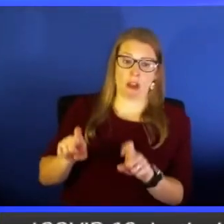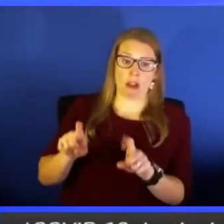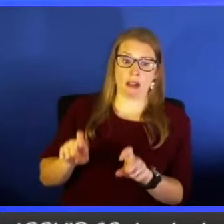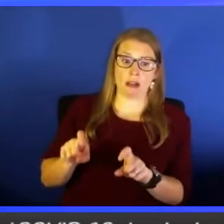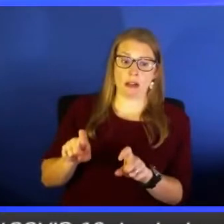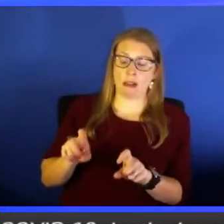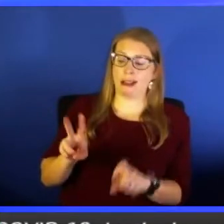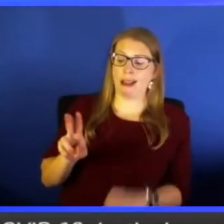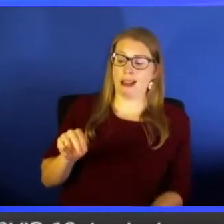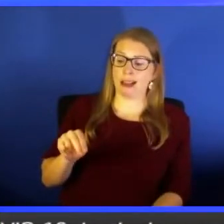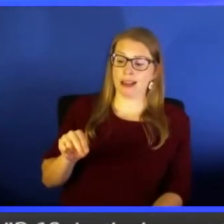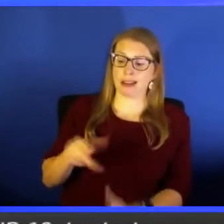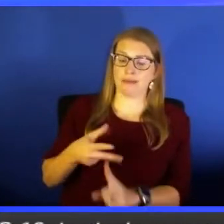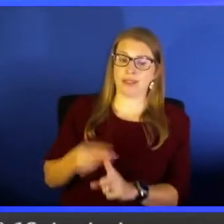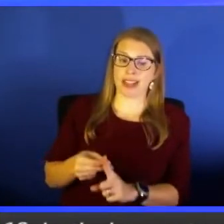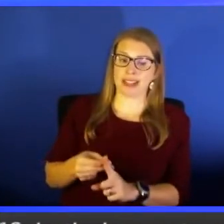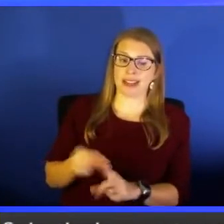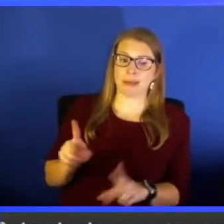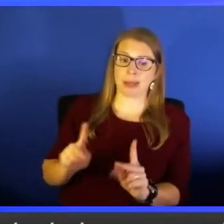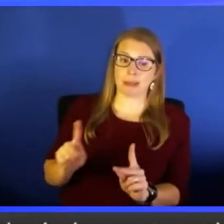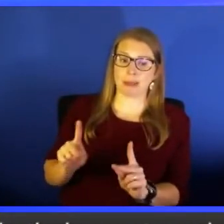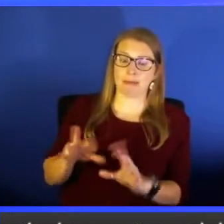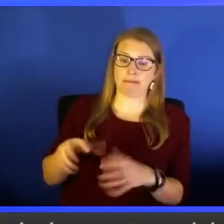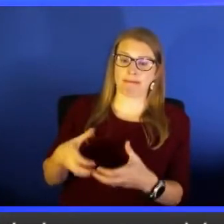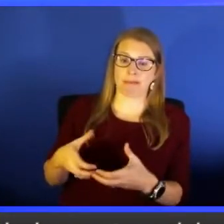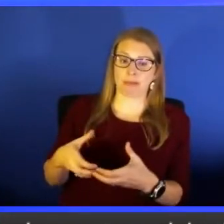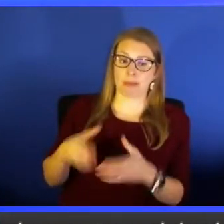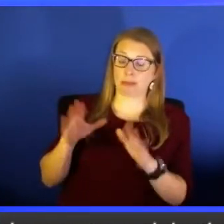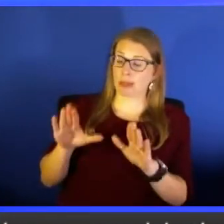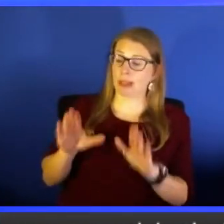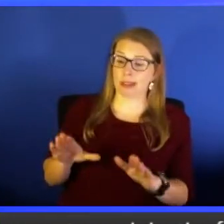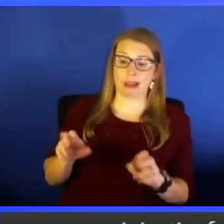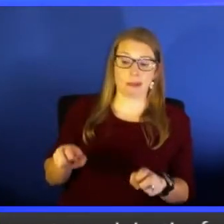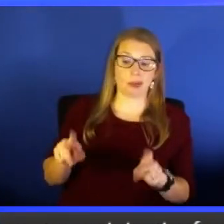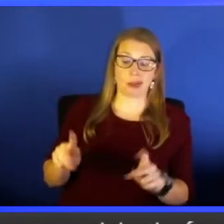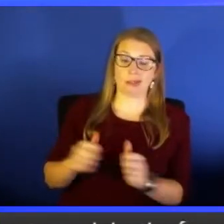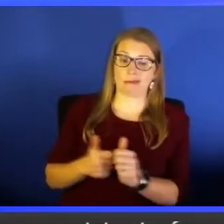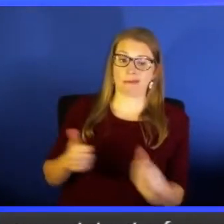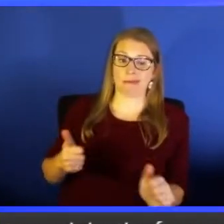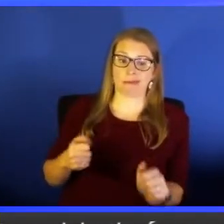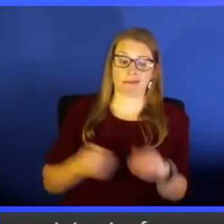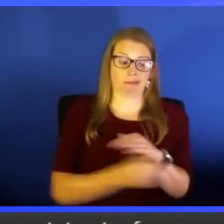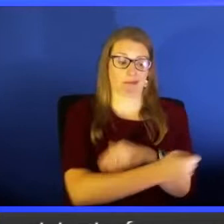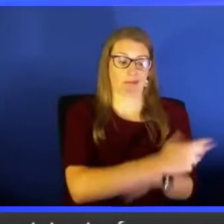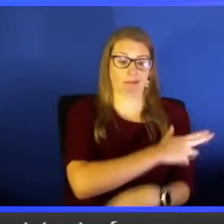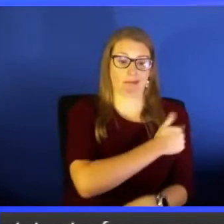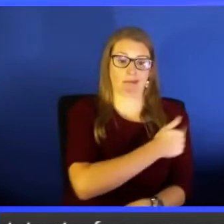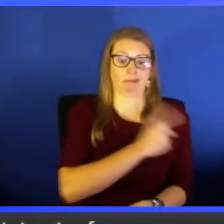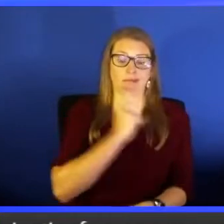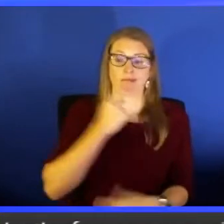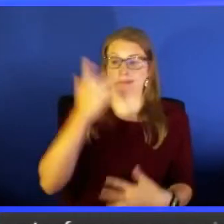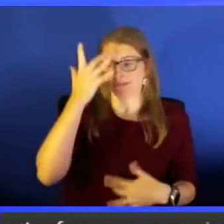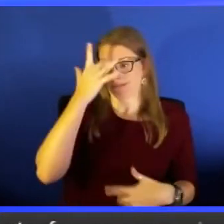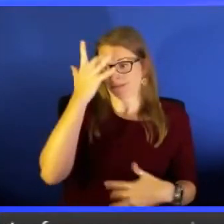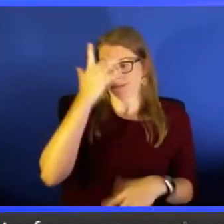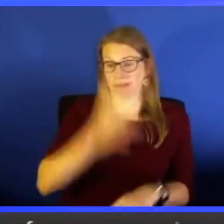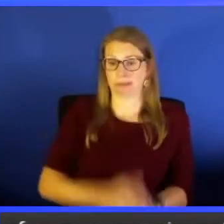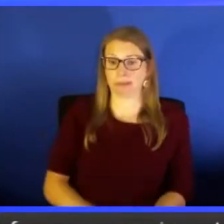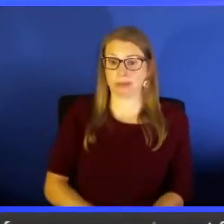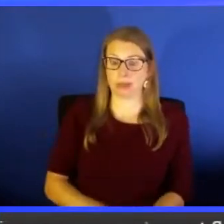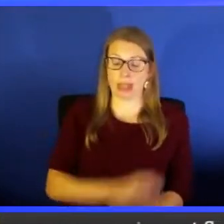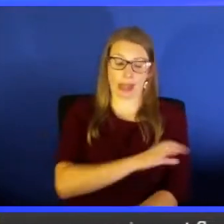unvaccinated populations. So you still have an excellent chance. And we know, we've heard about the rebound in the clinical trials. We knew it was about a